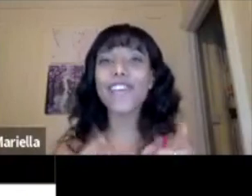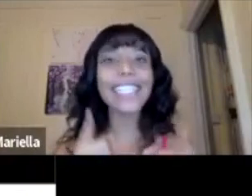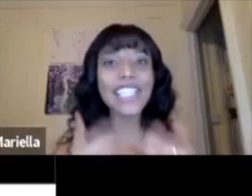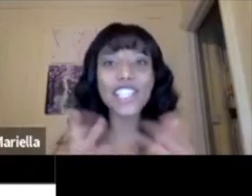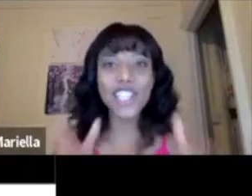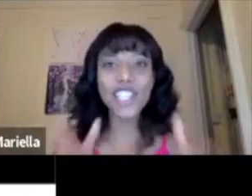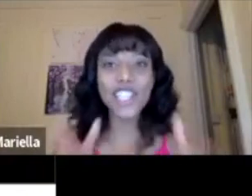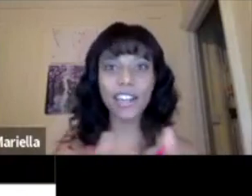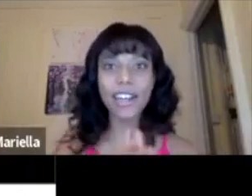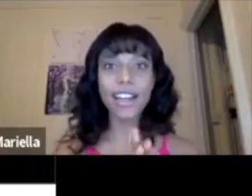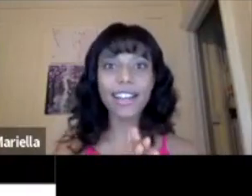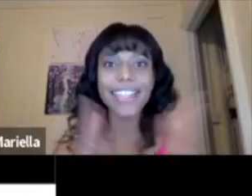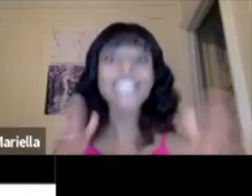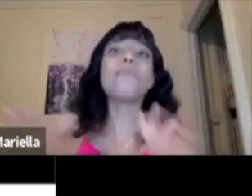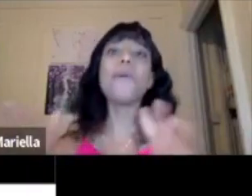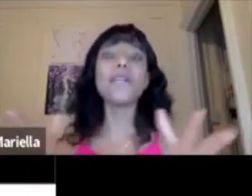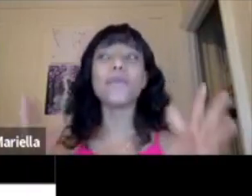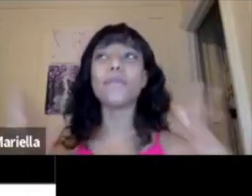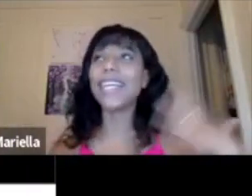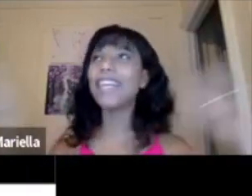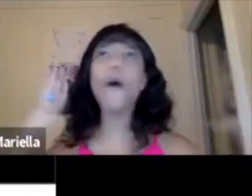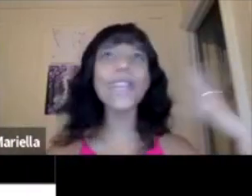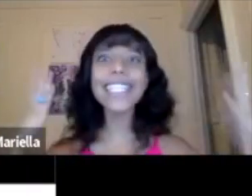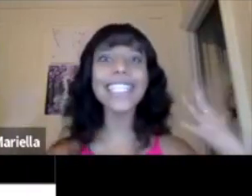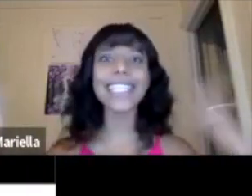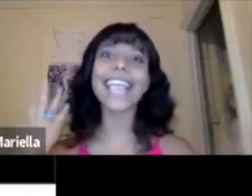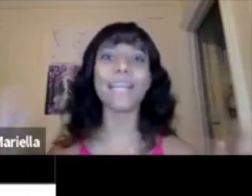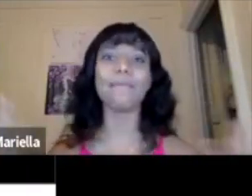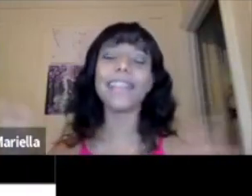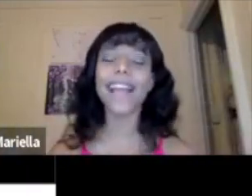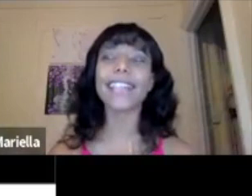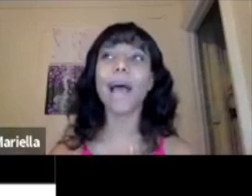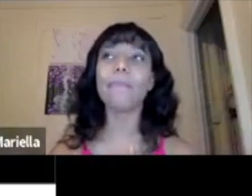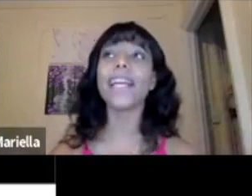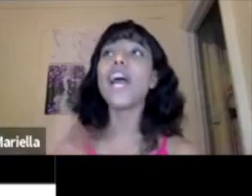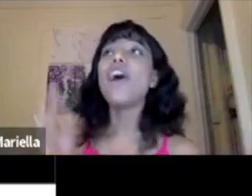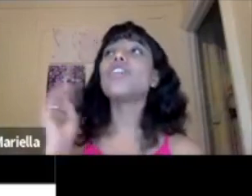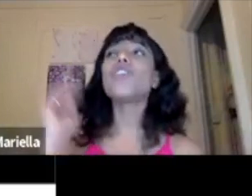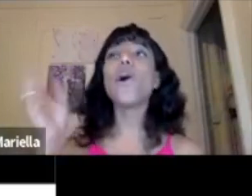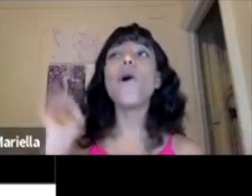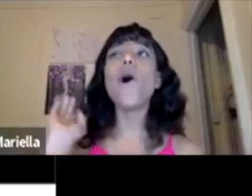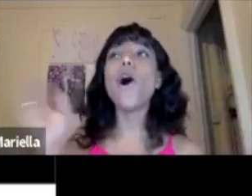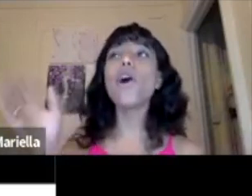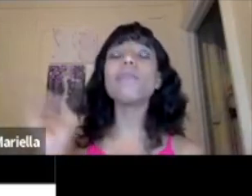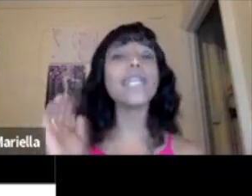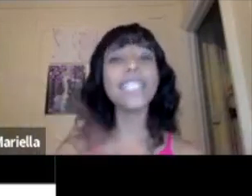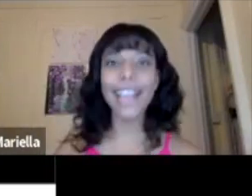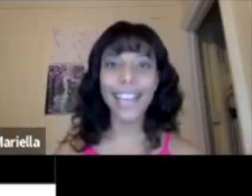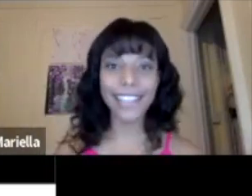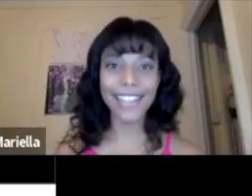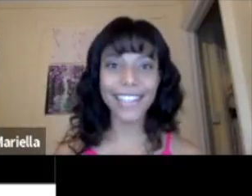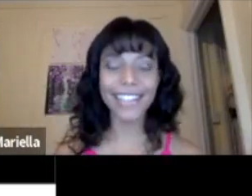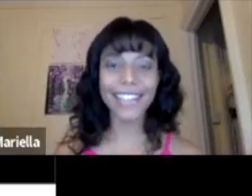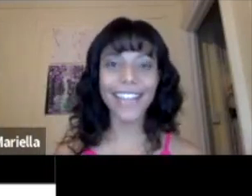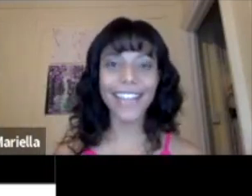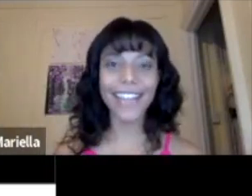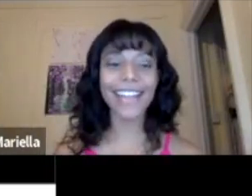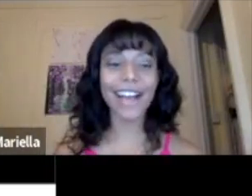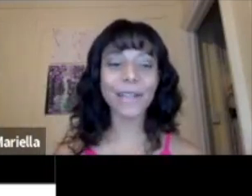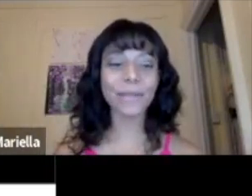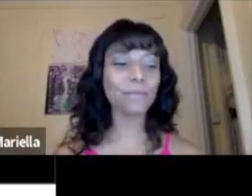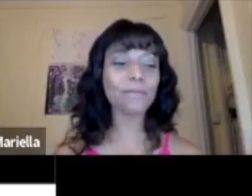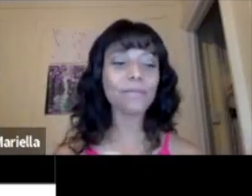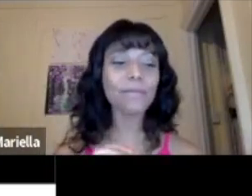that you got to share in this moment with me all this excitement that is happening. So all the presentations